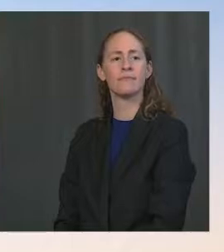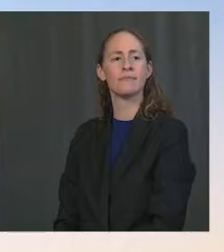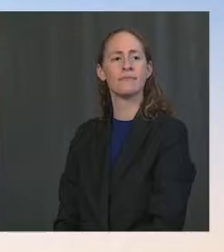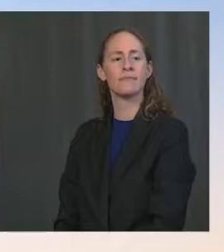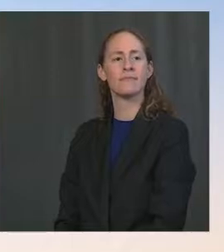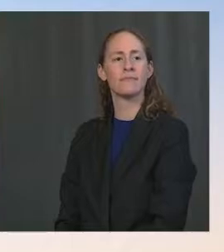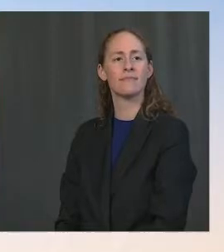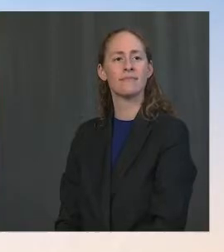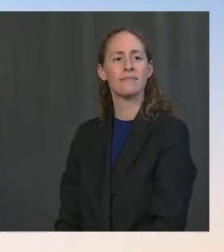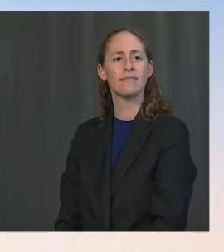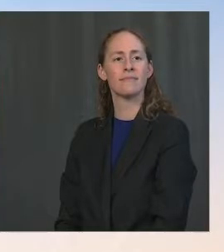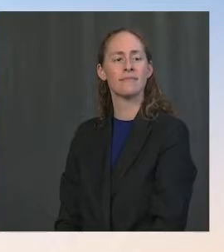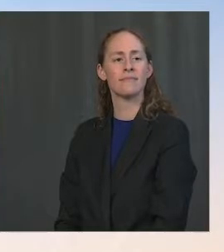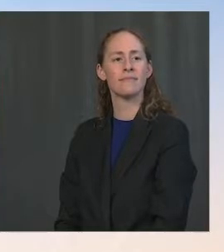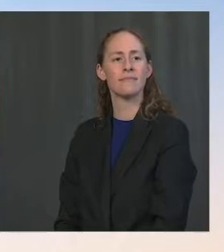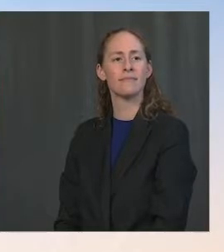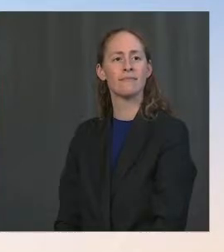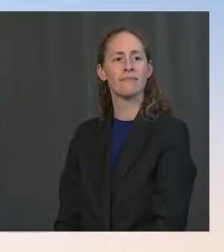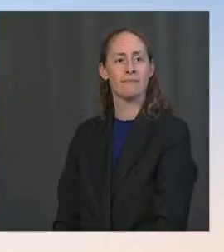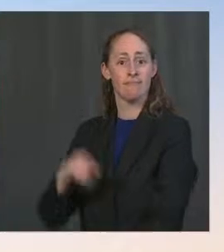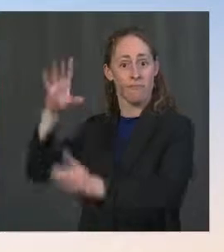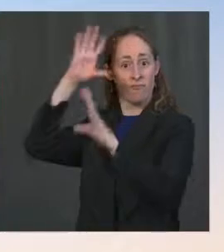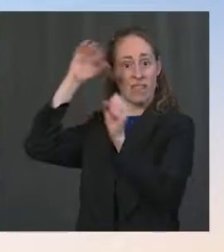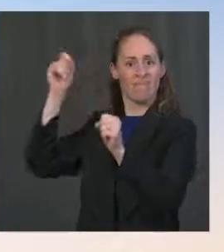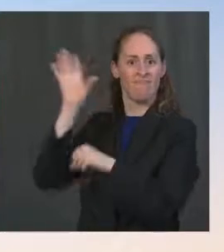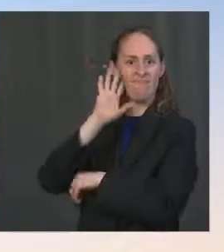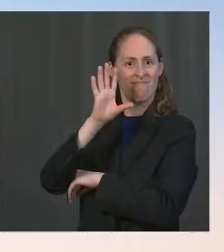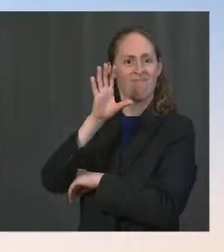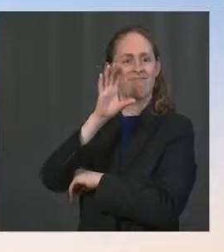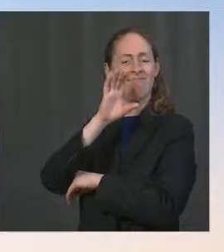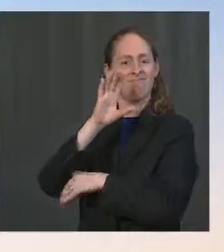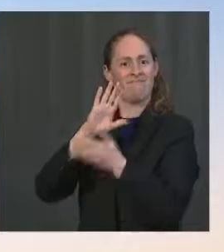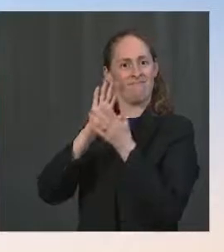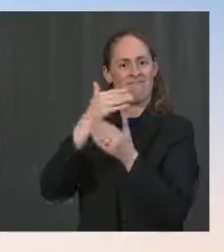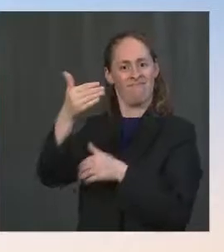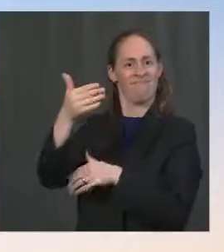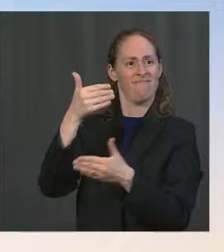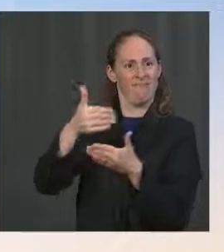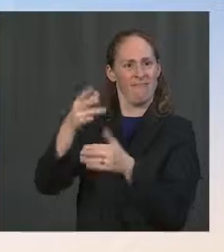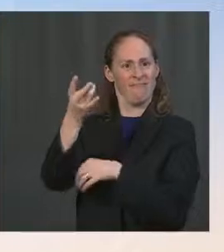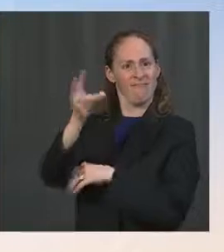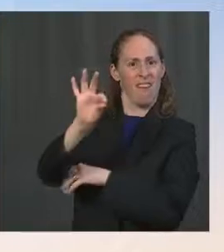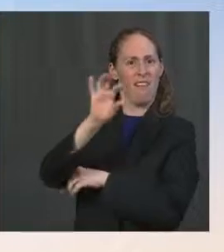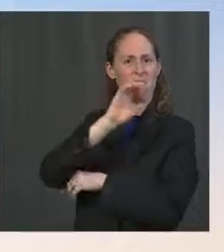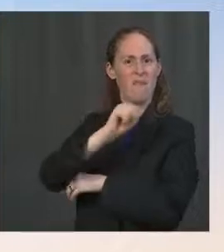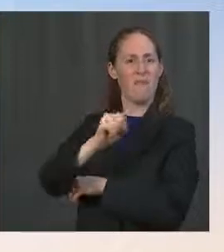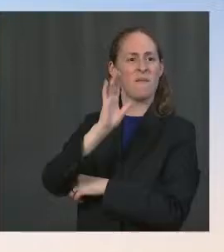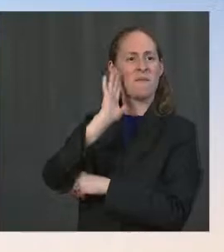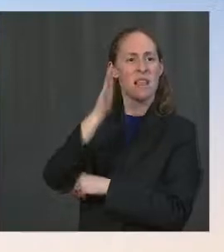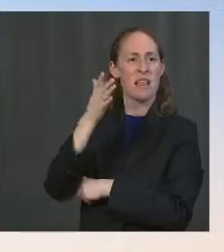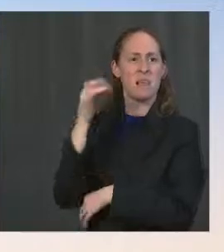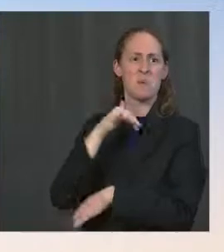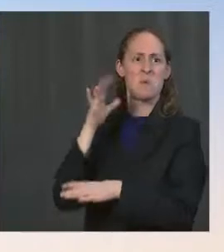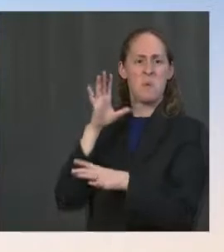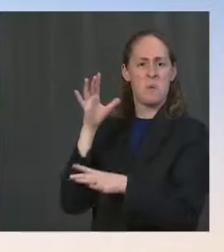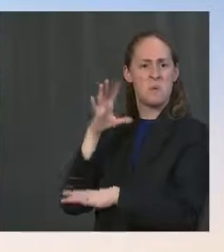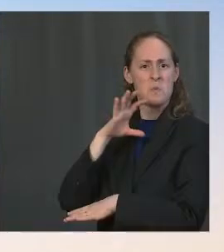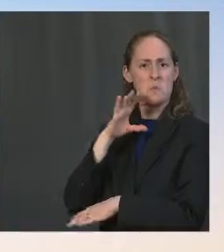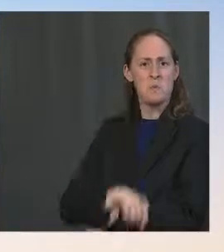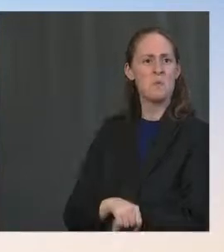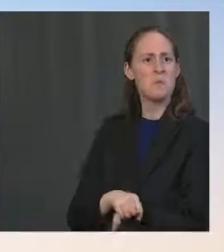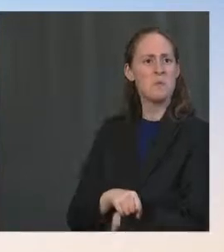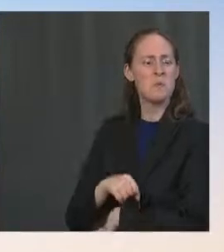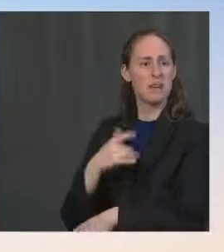November 20th. During the campaign, there was a lot of talk about how old he is and how he will not be able to